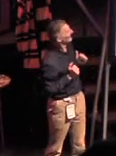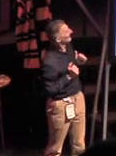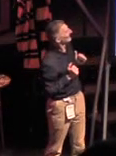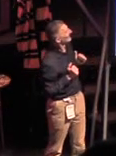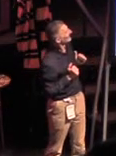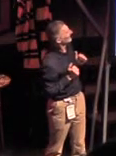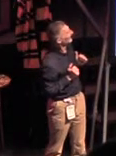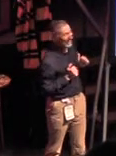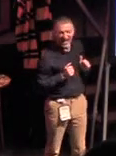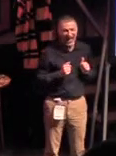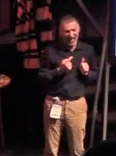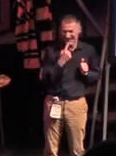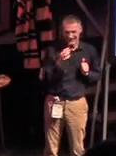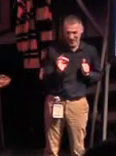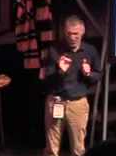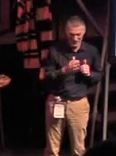But I'm not gonna go down that road.